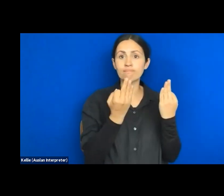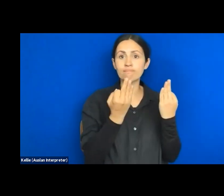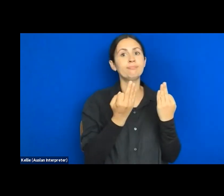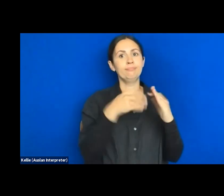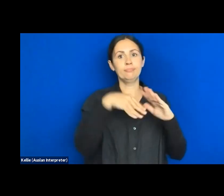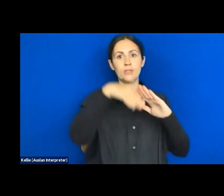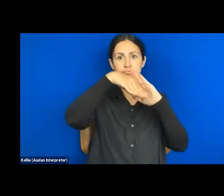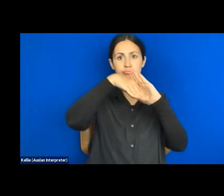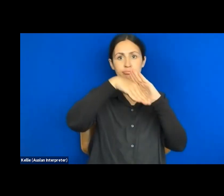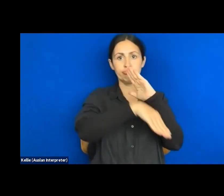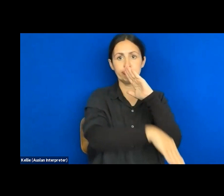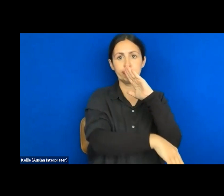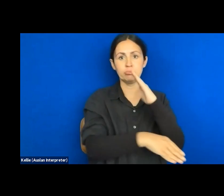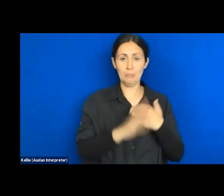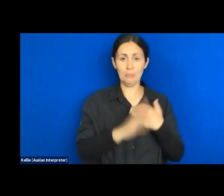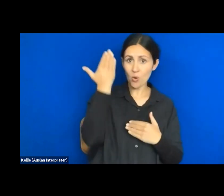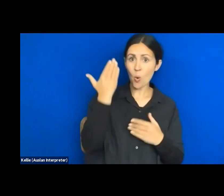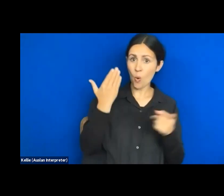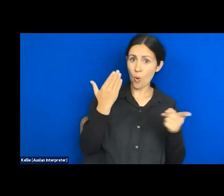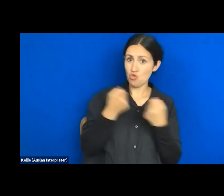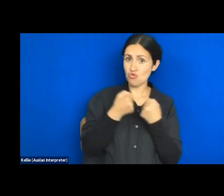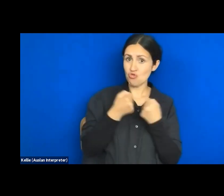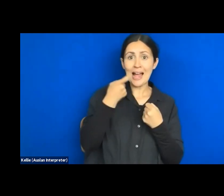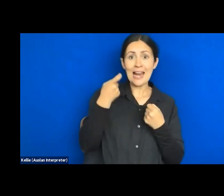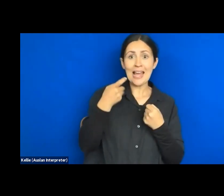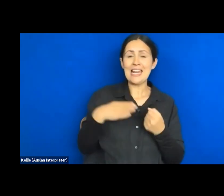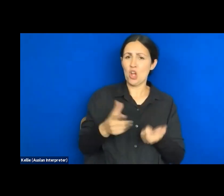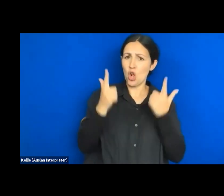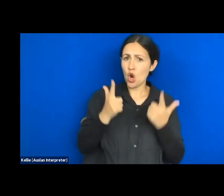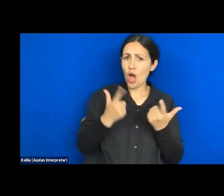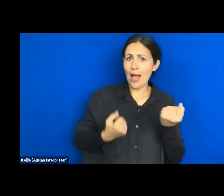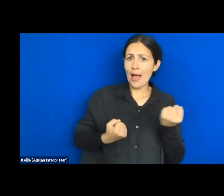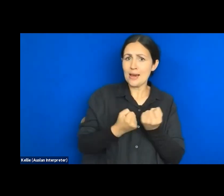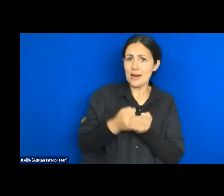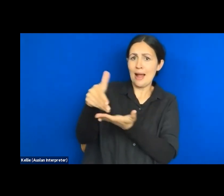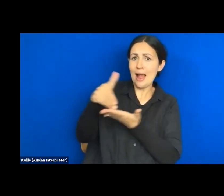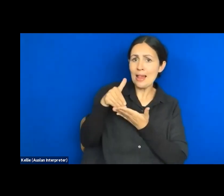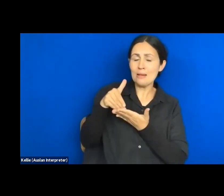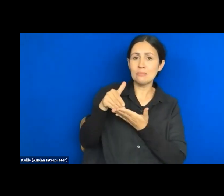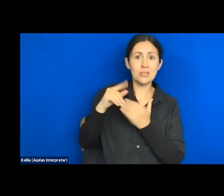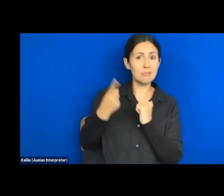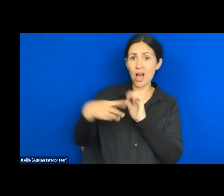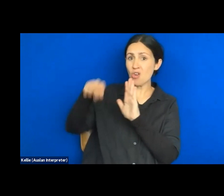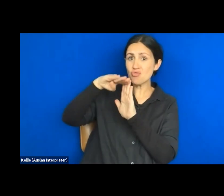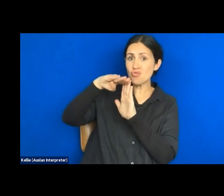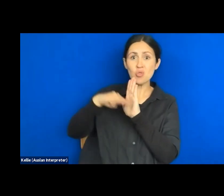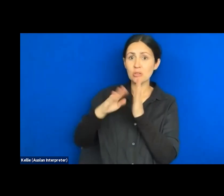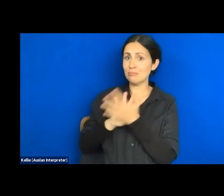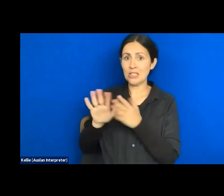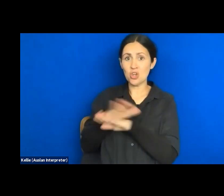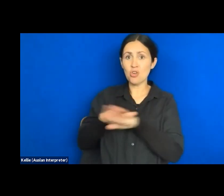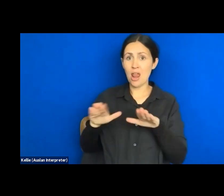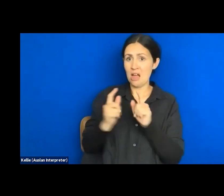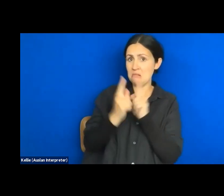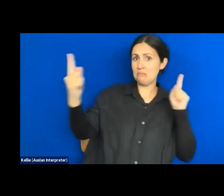may have relied were dealing with increased demand coupled with restrictions on face-to-face delivery of care.